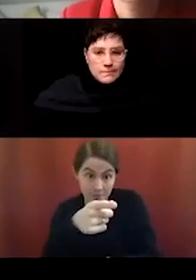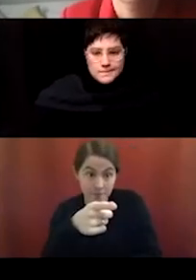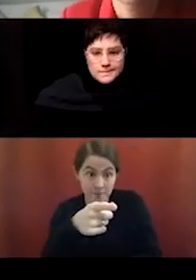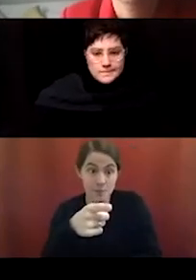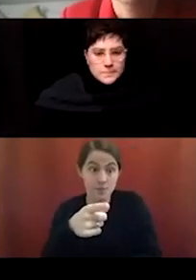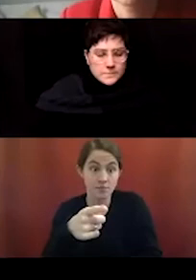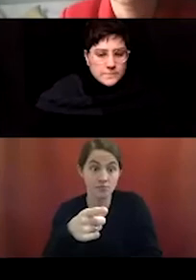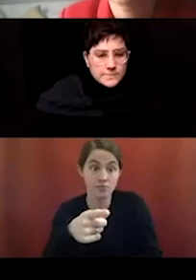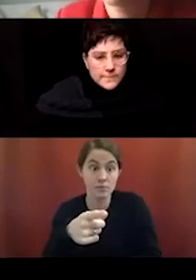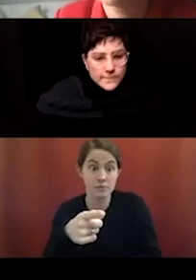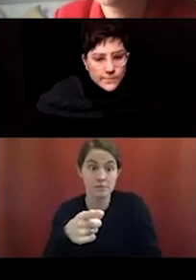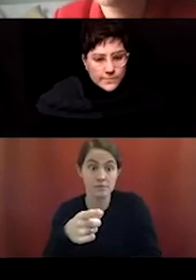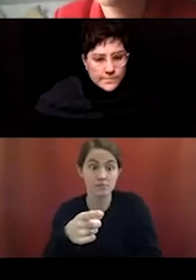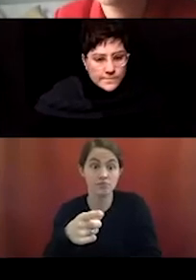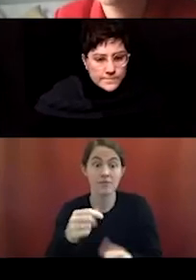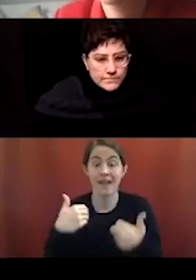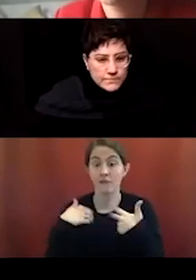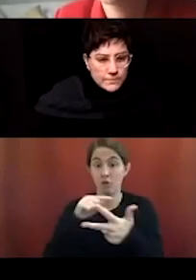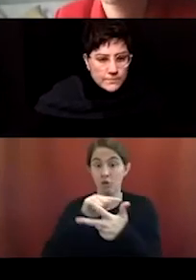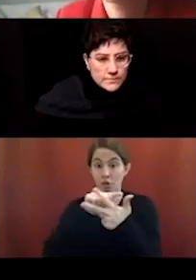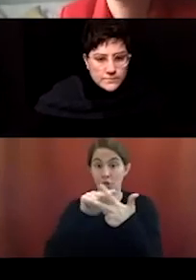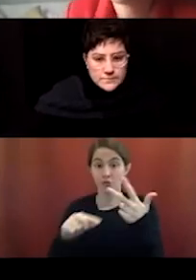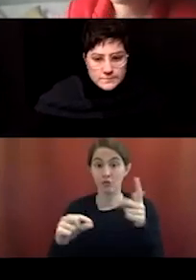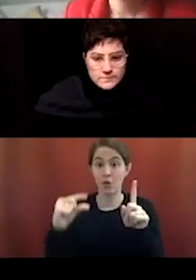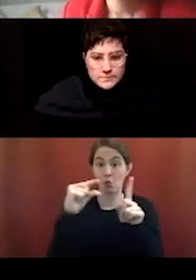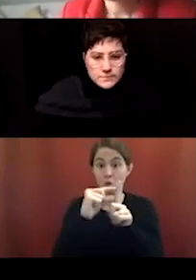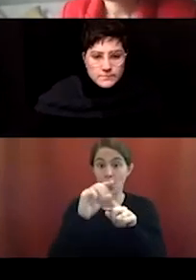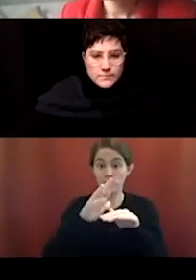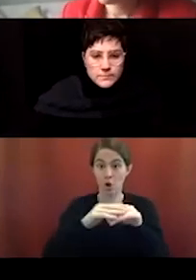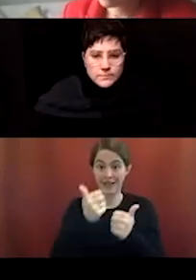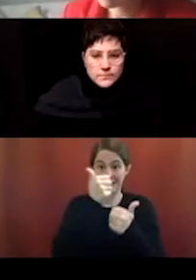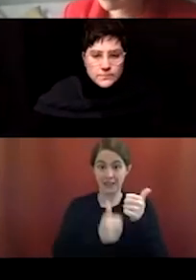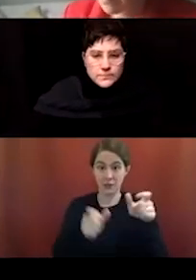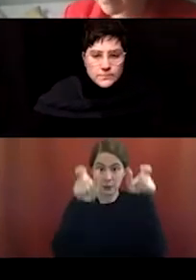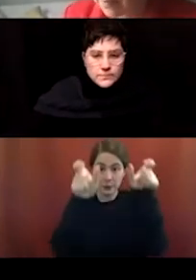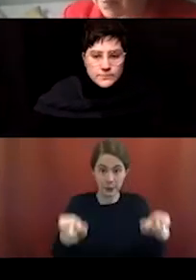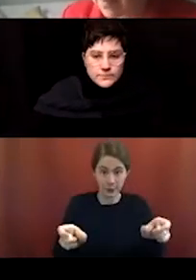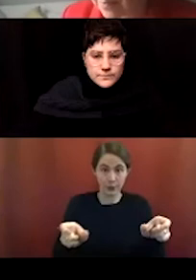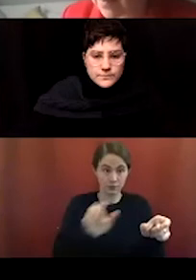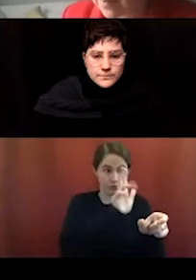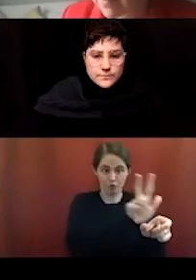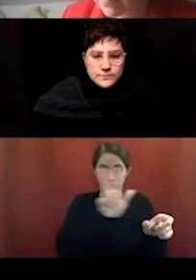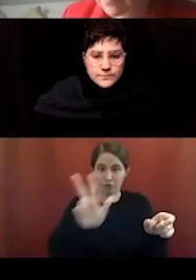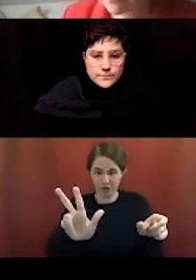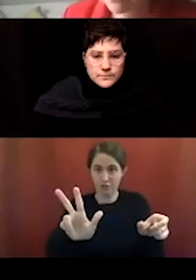are 3 words on each one of the candlesticks,